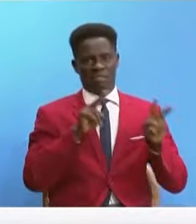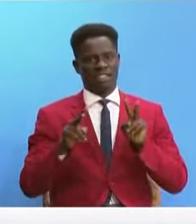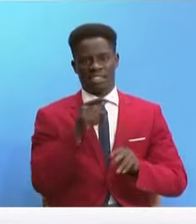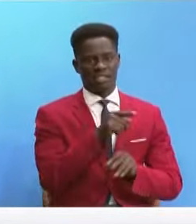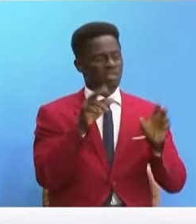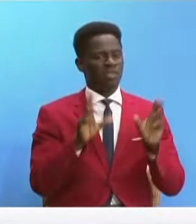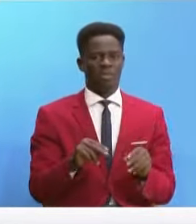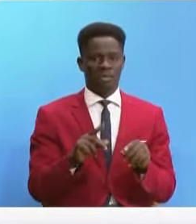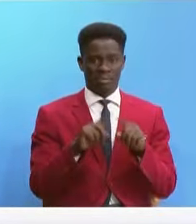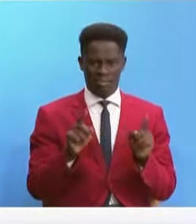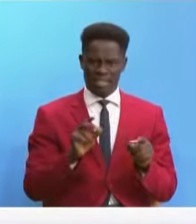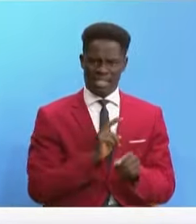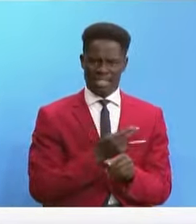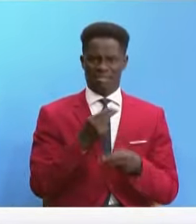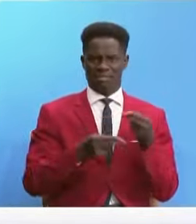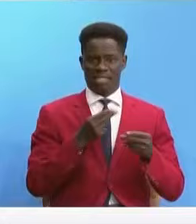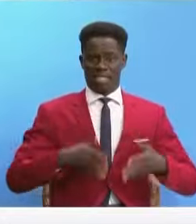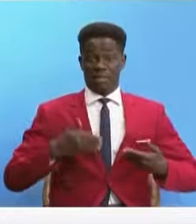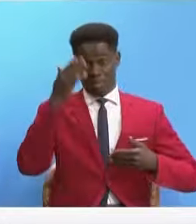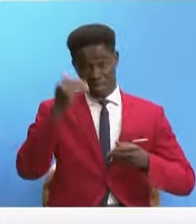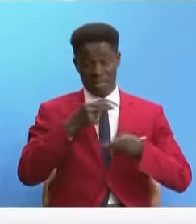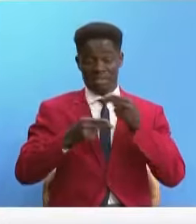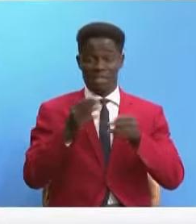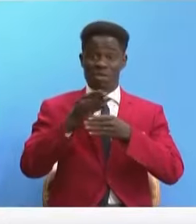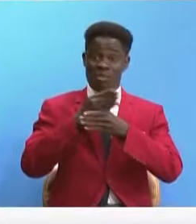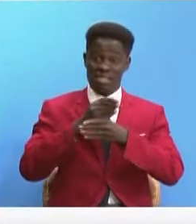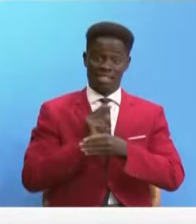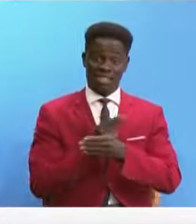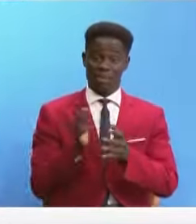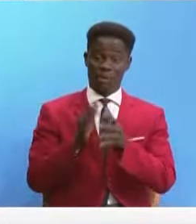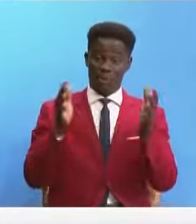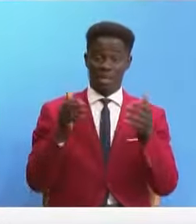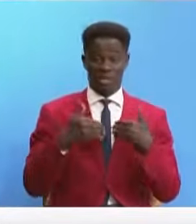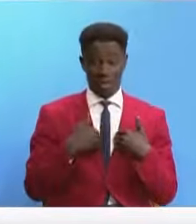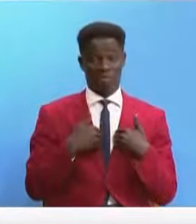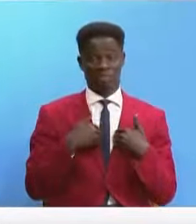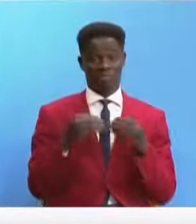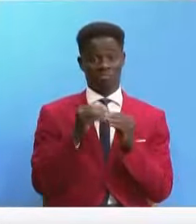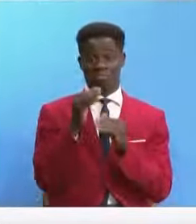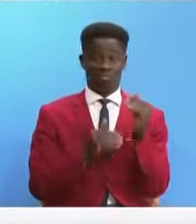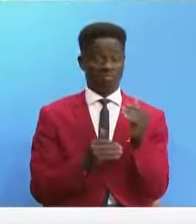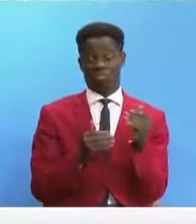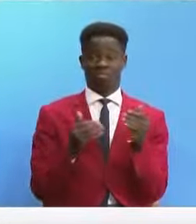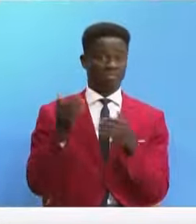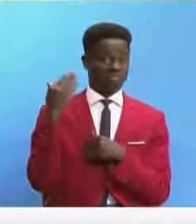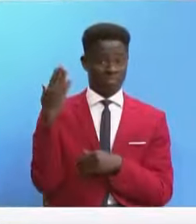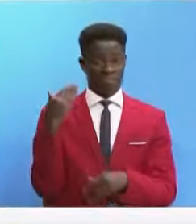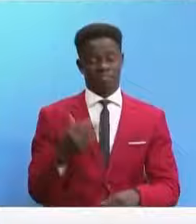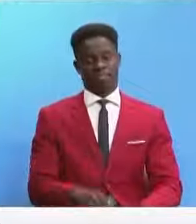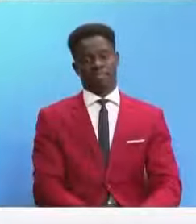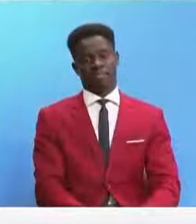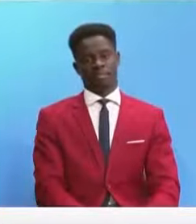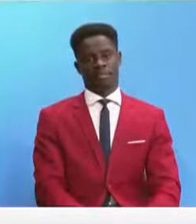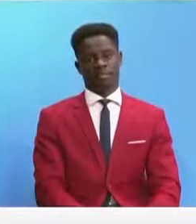happy that we are going to have much bigger business than we have had before. The Burundian president arrived in the country yesterday on a